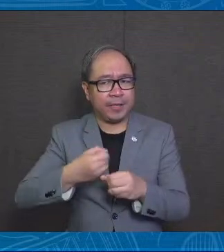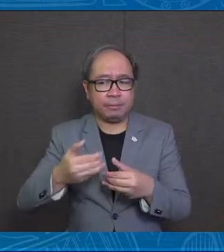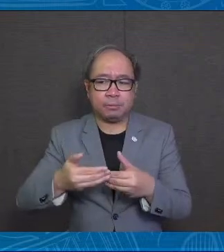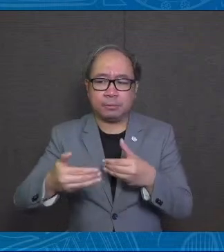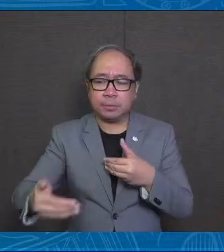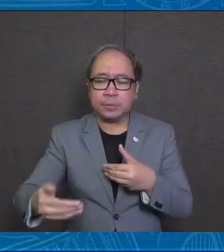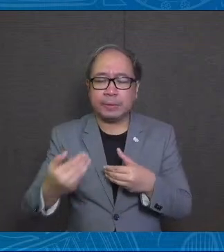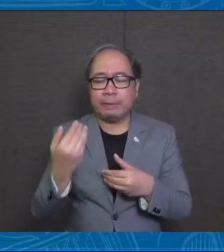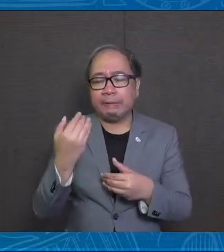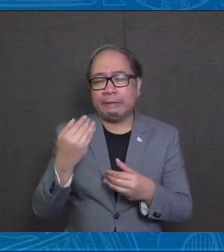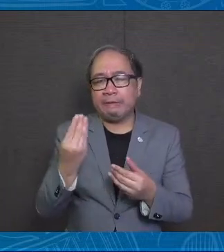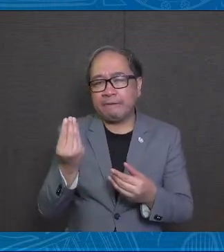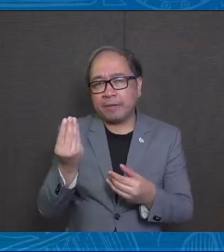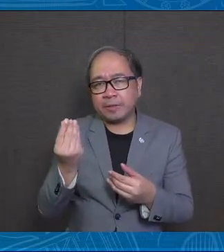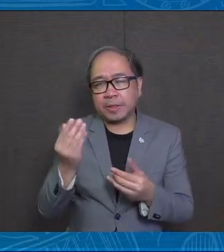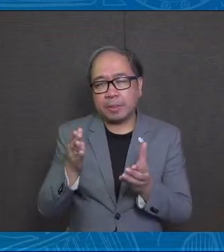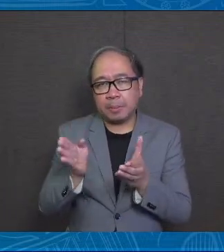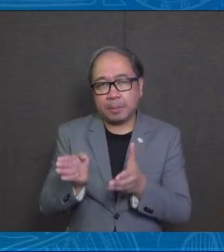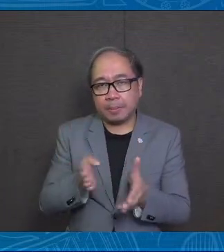the national